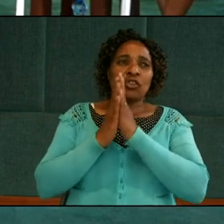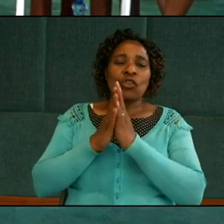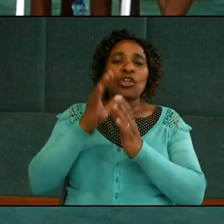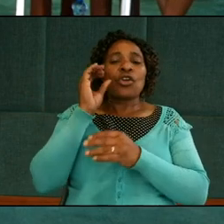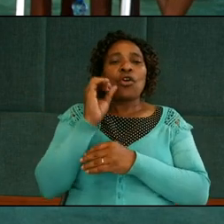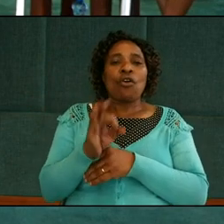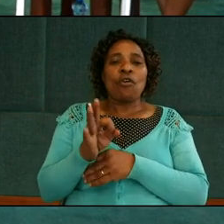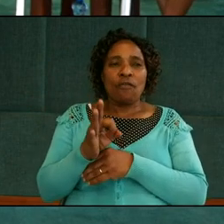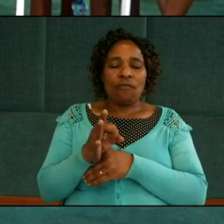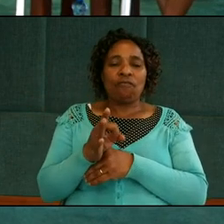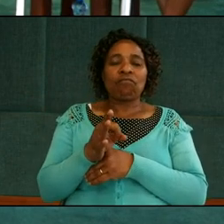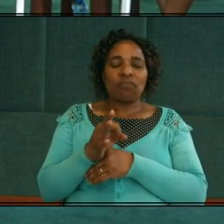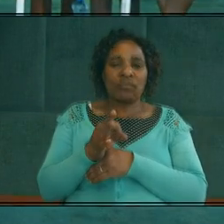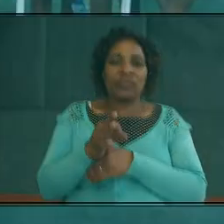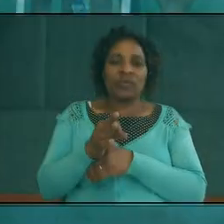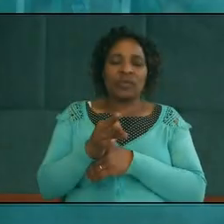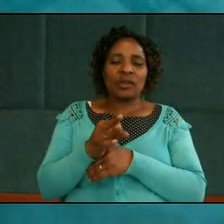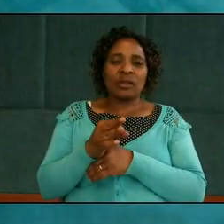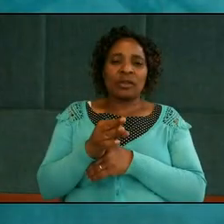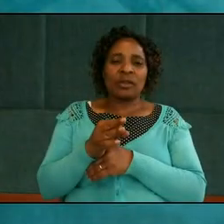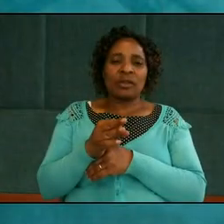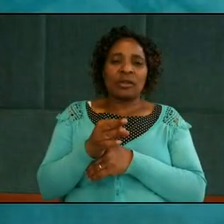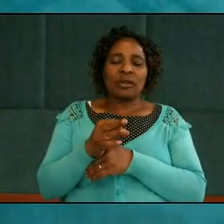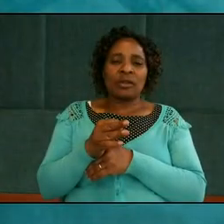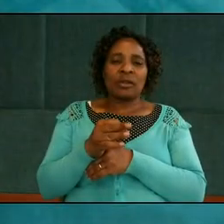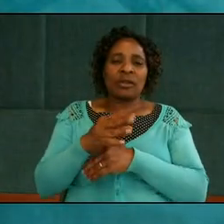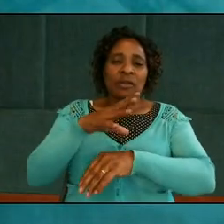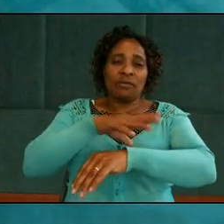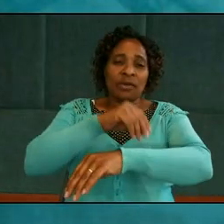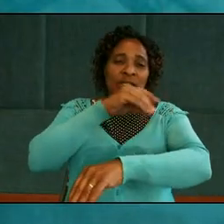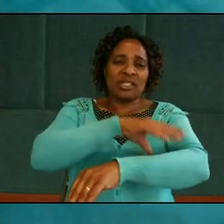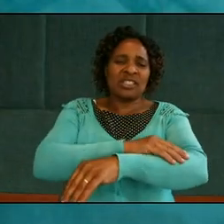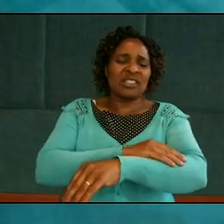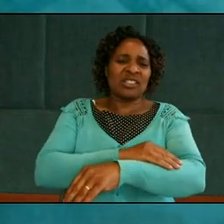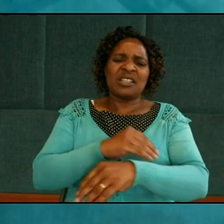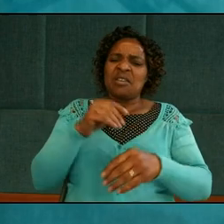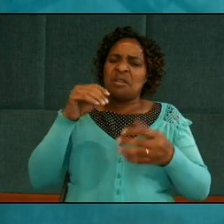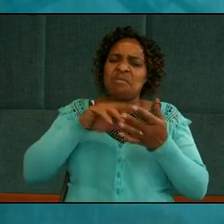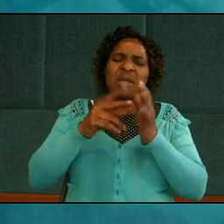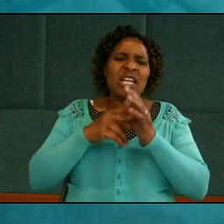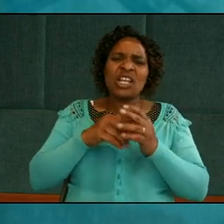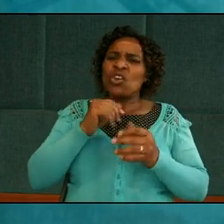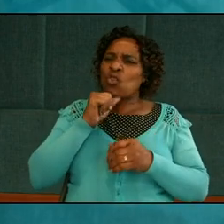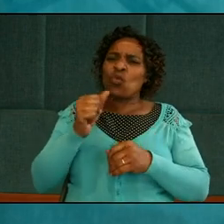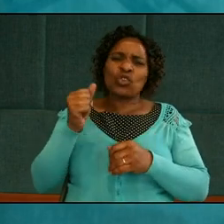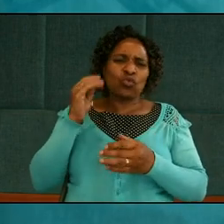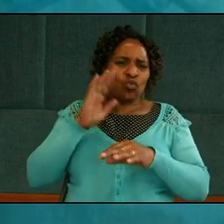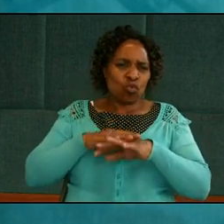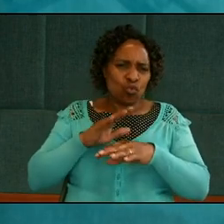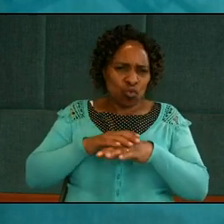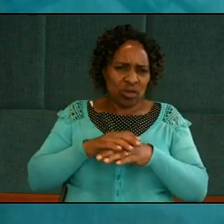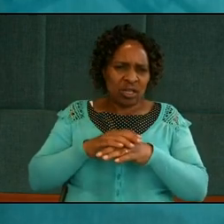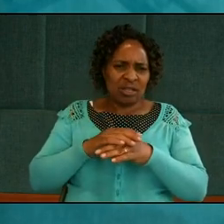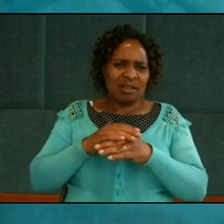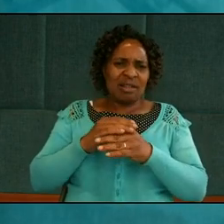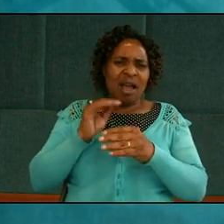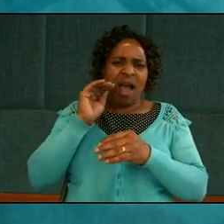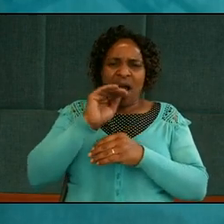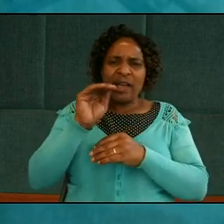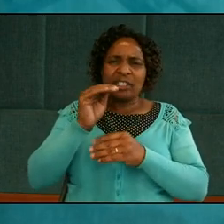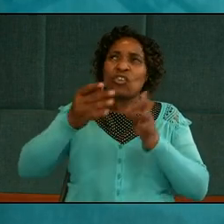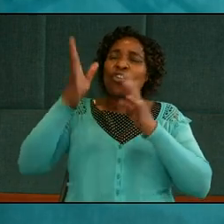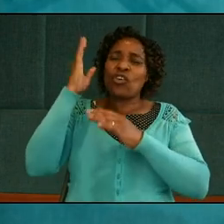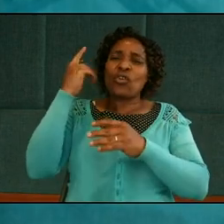the fleece. And I think it wasn't right for Gideon to actually ask God of this